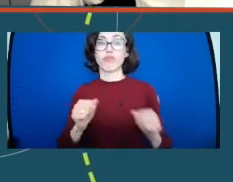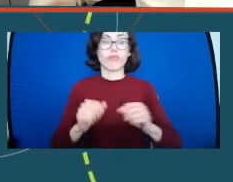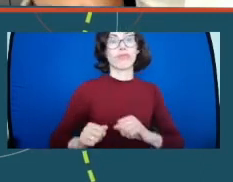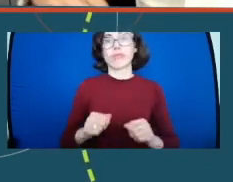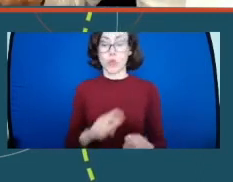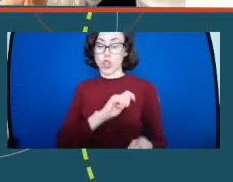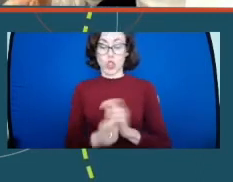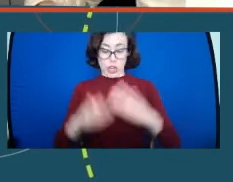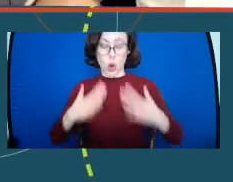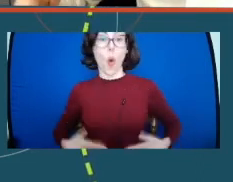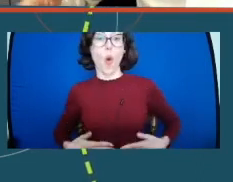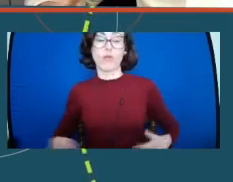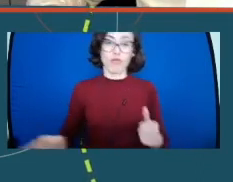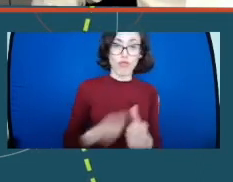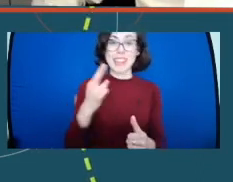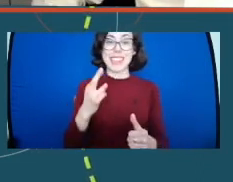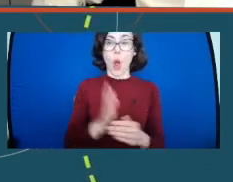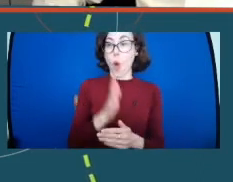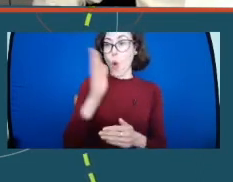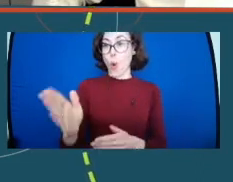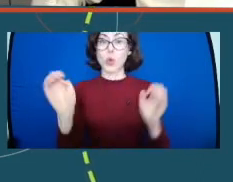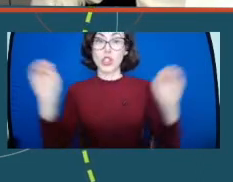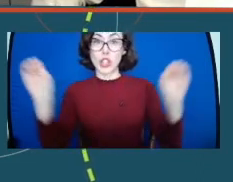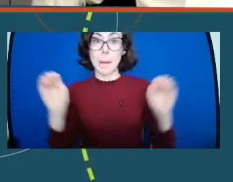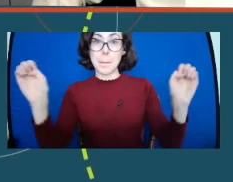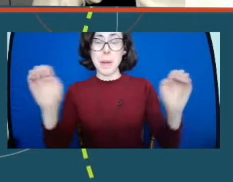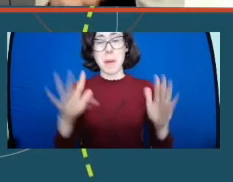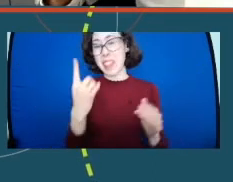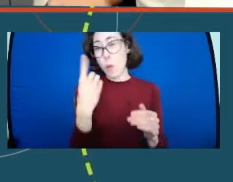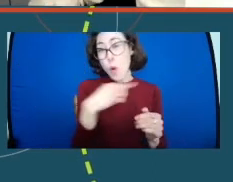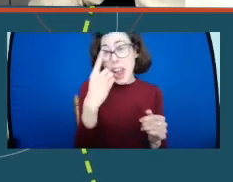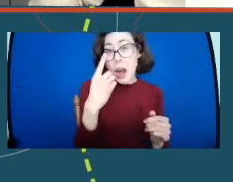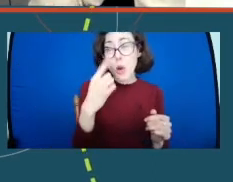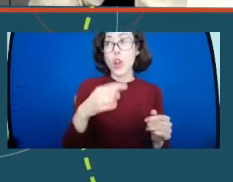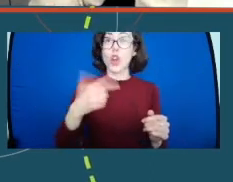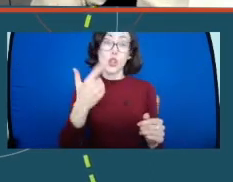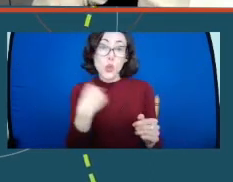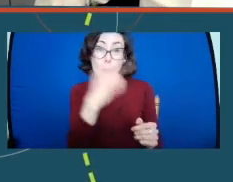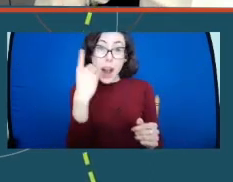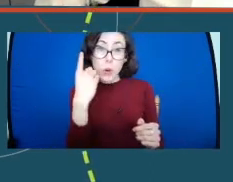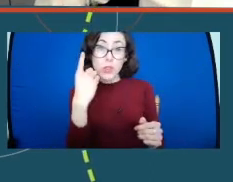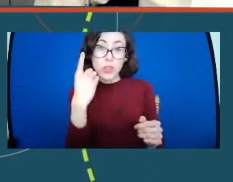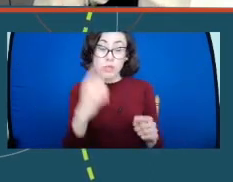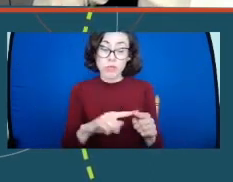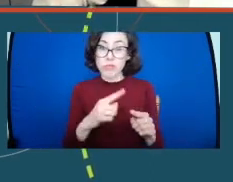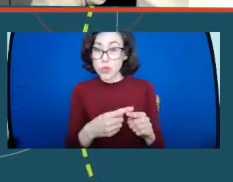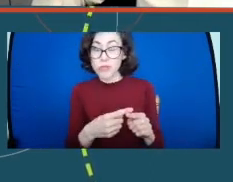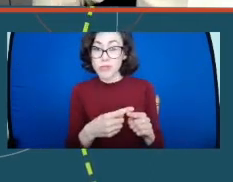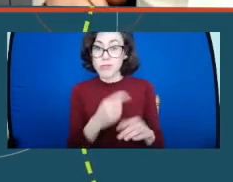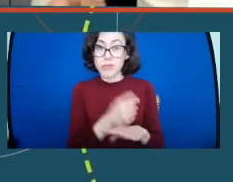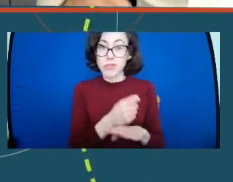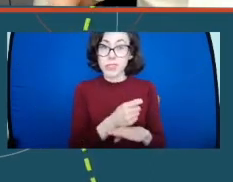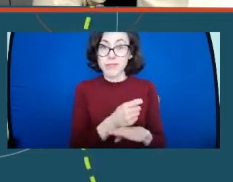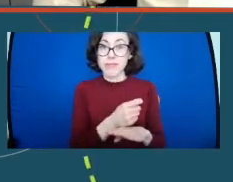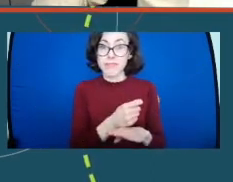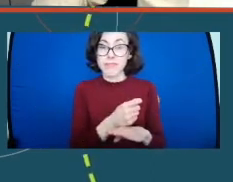clothing and they get to the facility. It could be 1 hour, maybe 2 hours, which increases that time from 4% to 8%. So